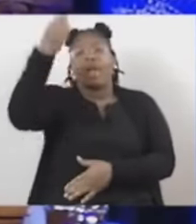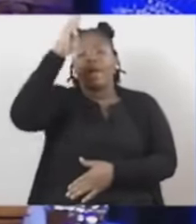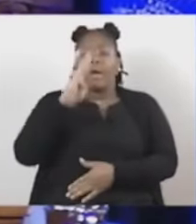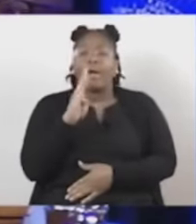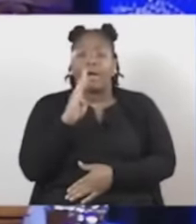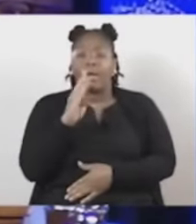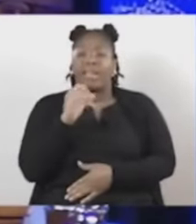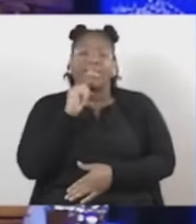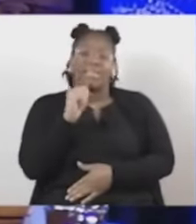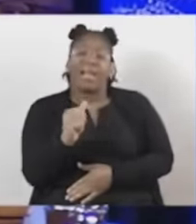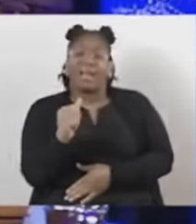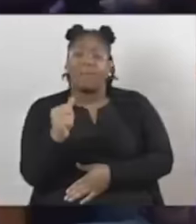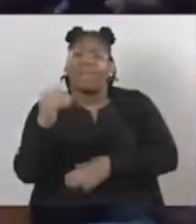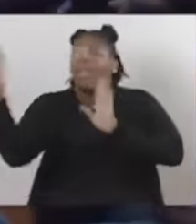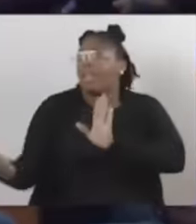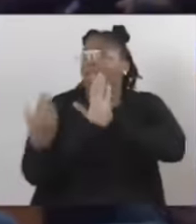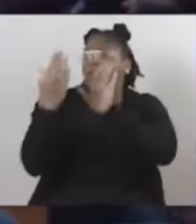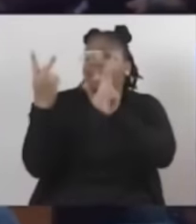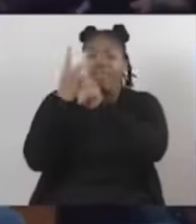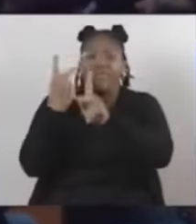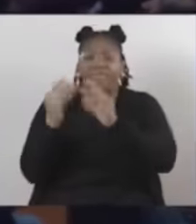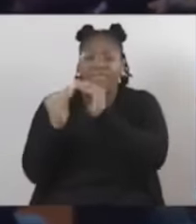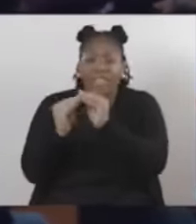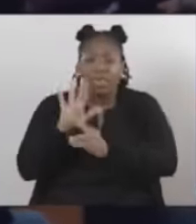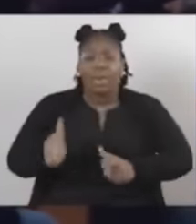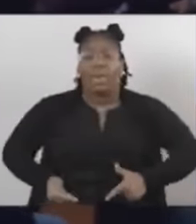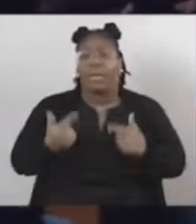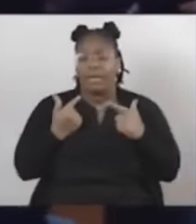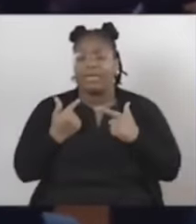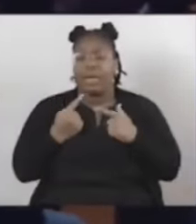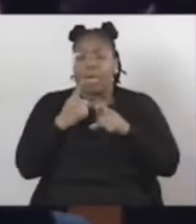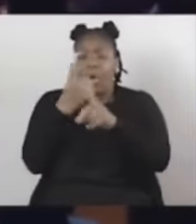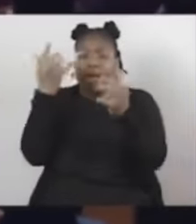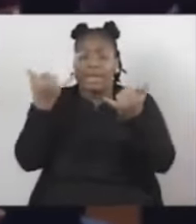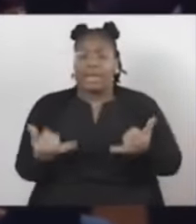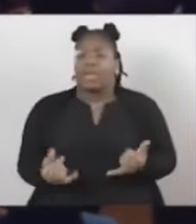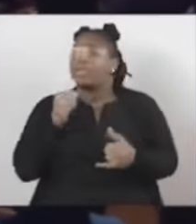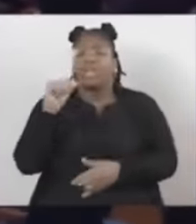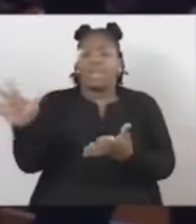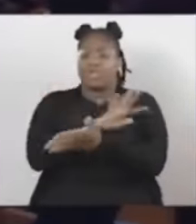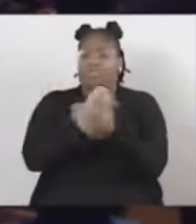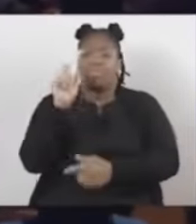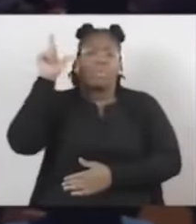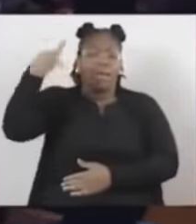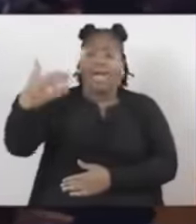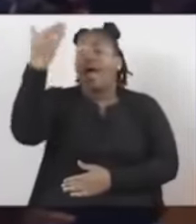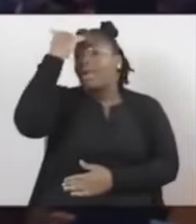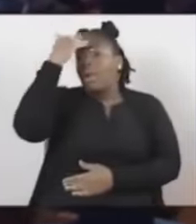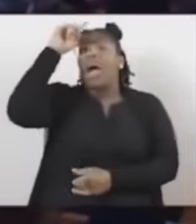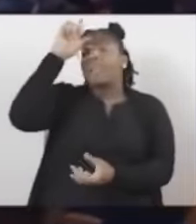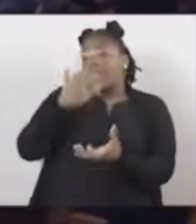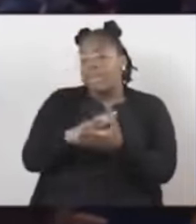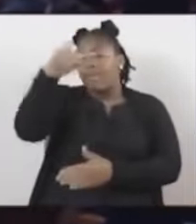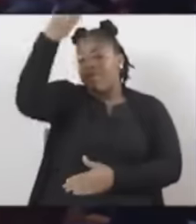face to correct things now so they won't destroy you later. I know, I believe